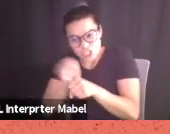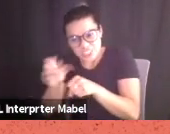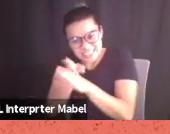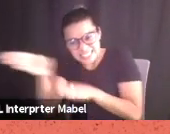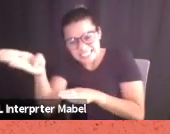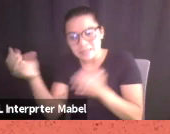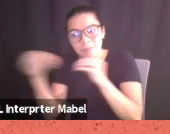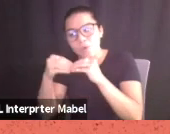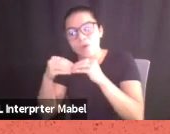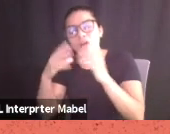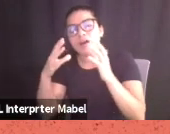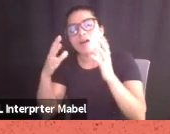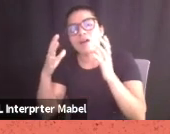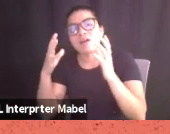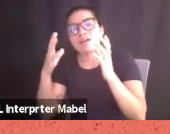structures that are